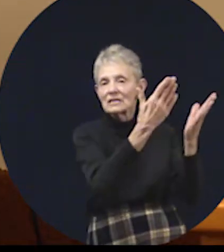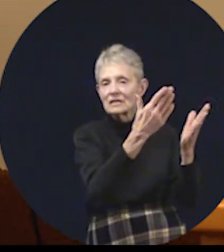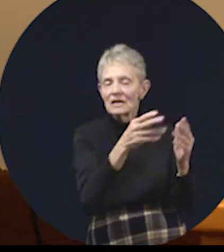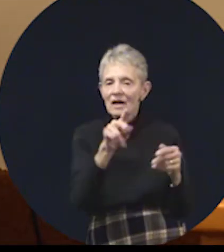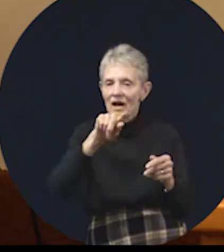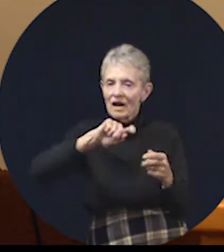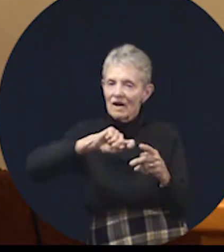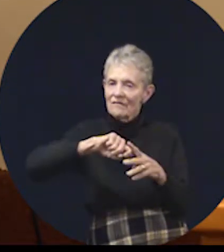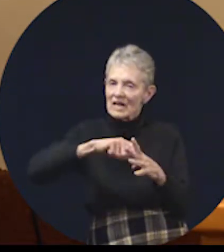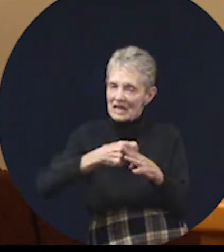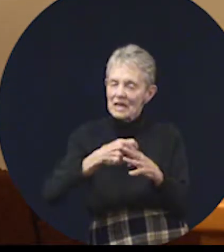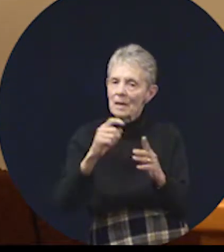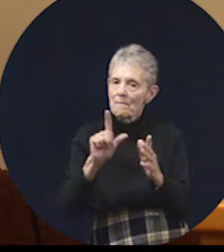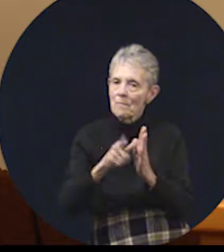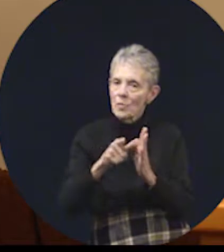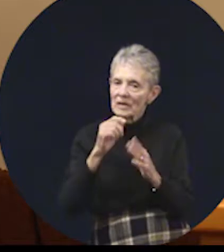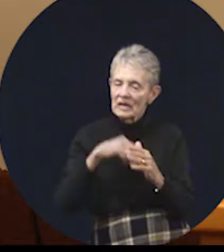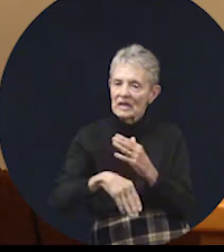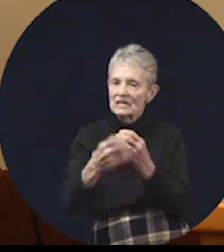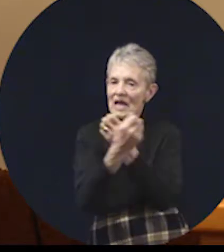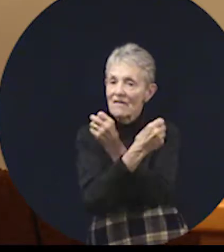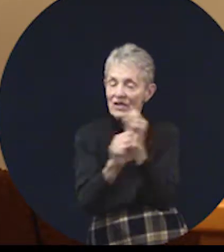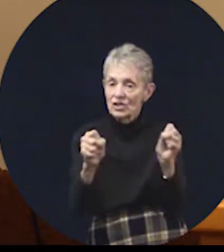moment in salvation history.